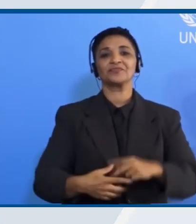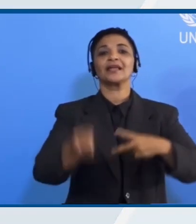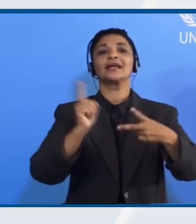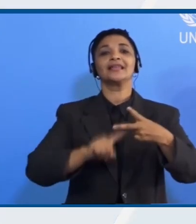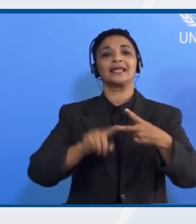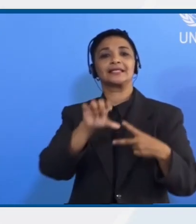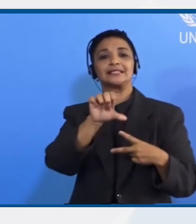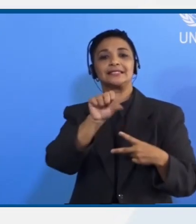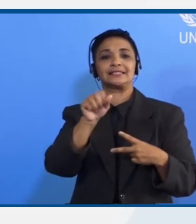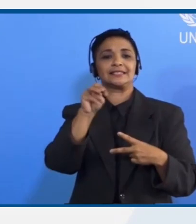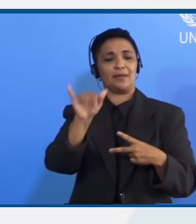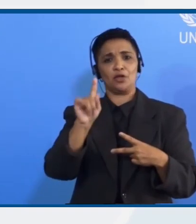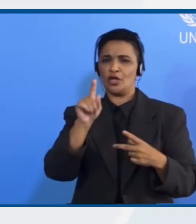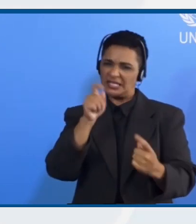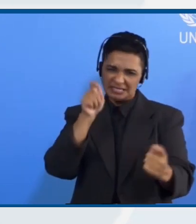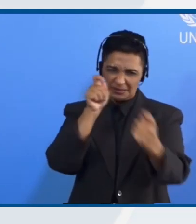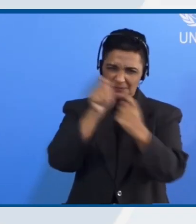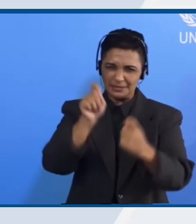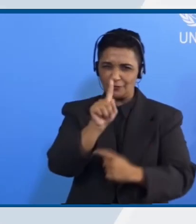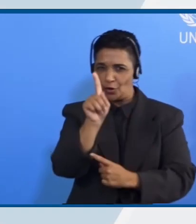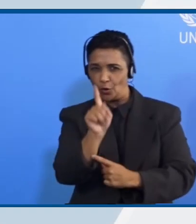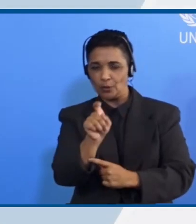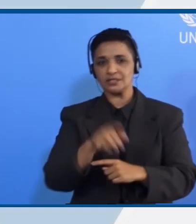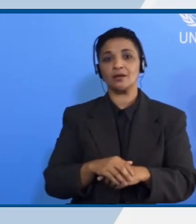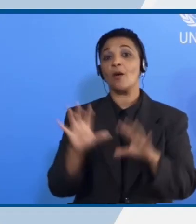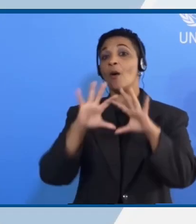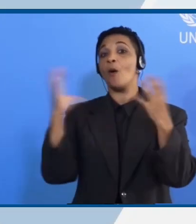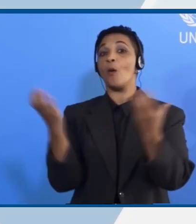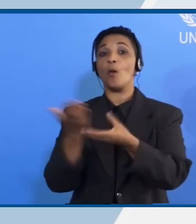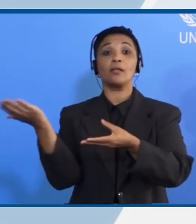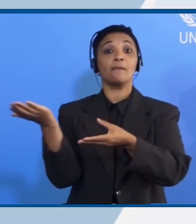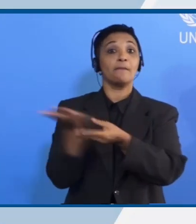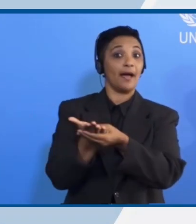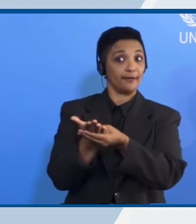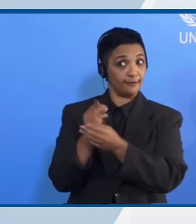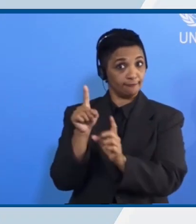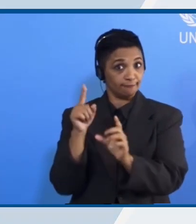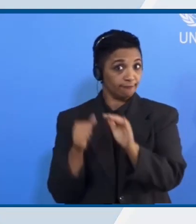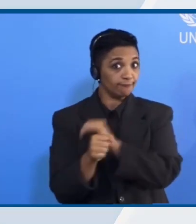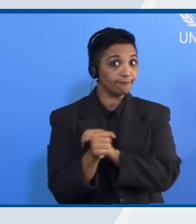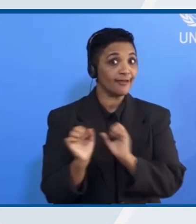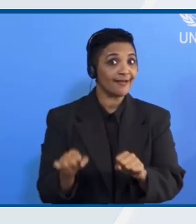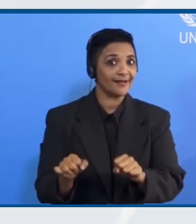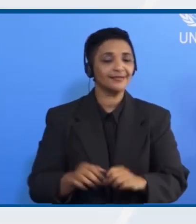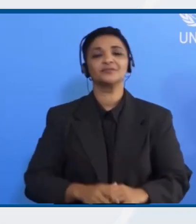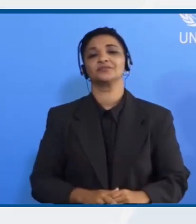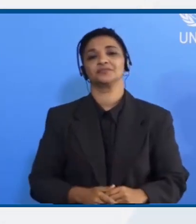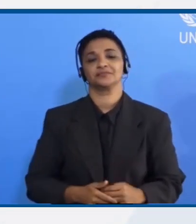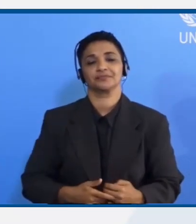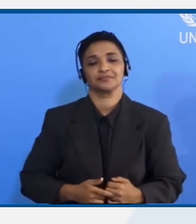you was very specific, isn't it? A potential role for the World Bank there in underwriting, or isn't it? Yeah.